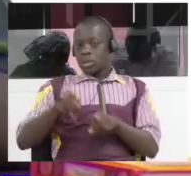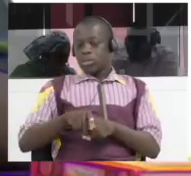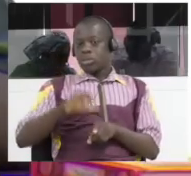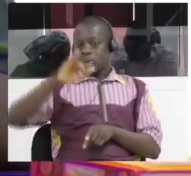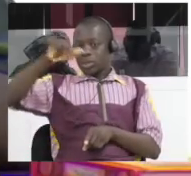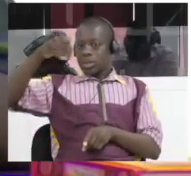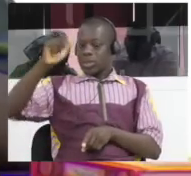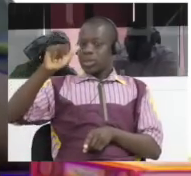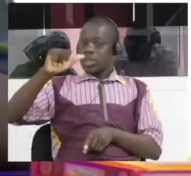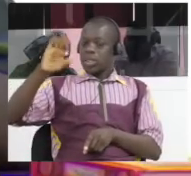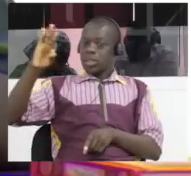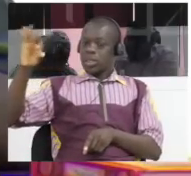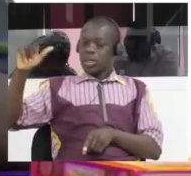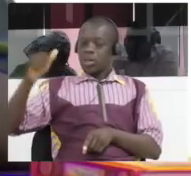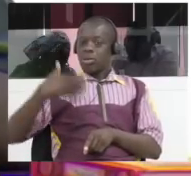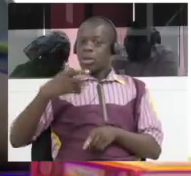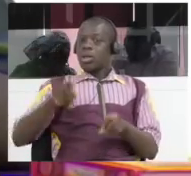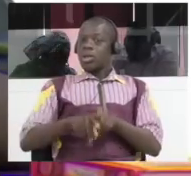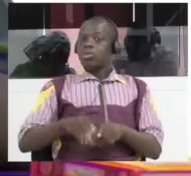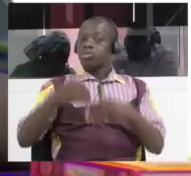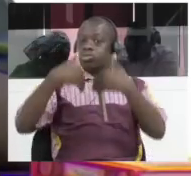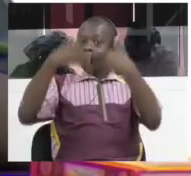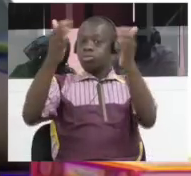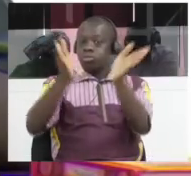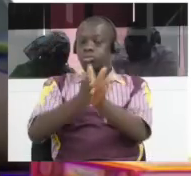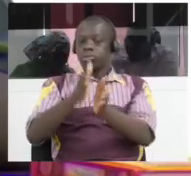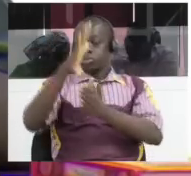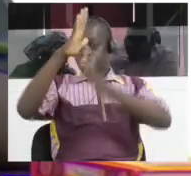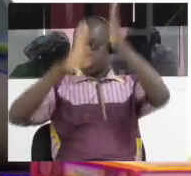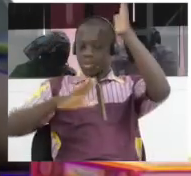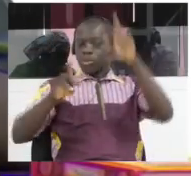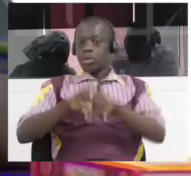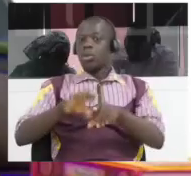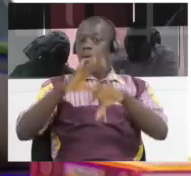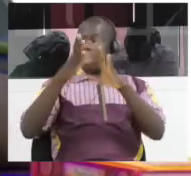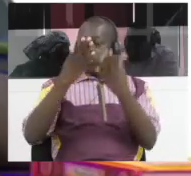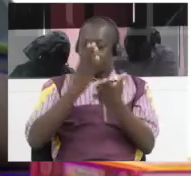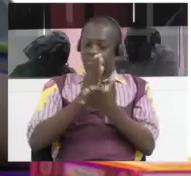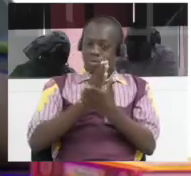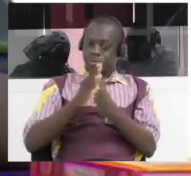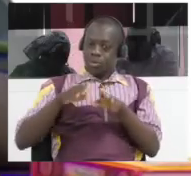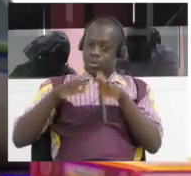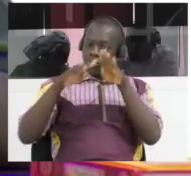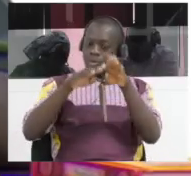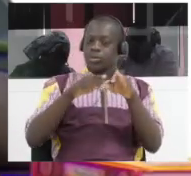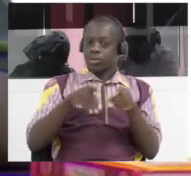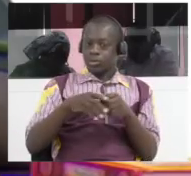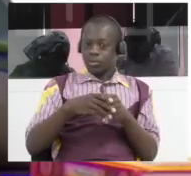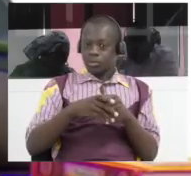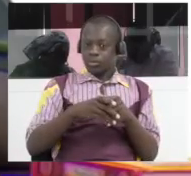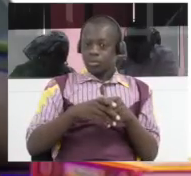up. Exactly the number, I don't know, but a detachment, a group of soldiers were eventually mobilized. And